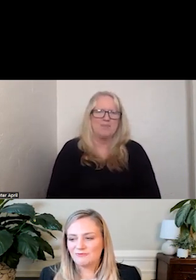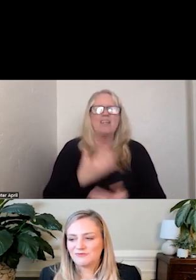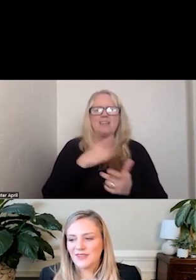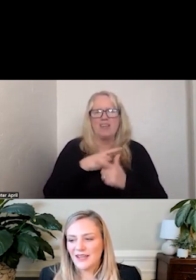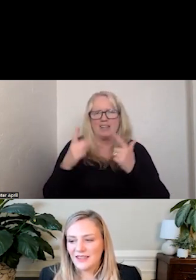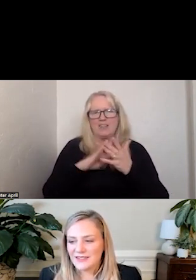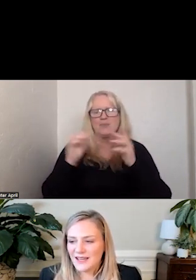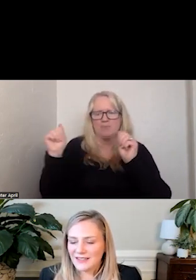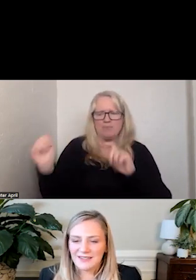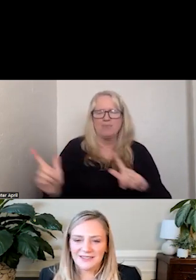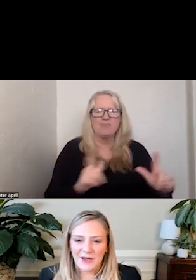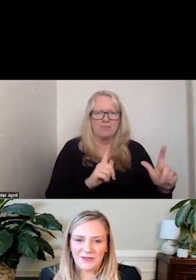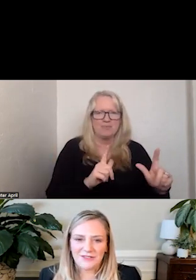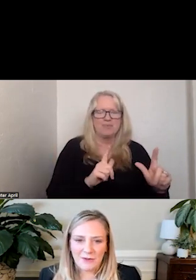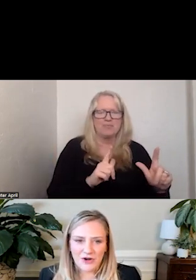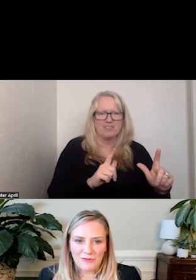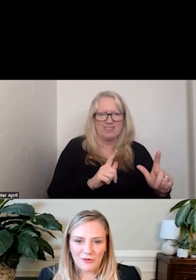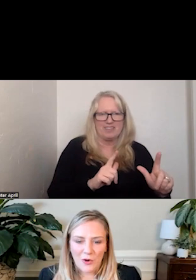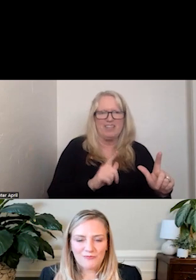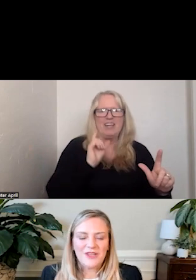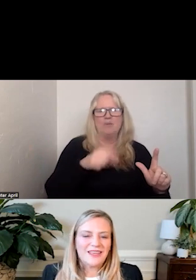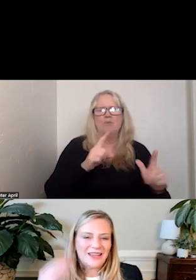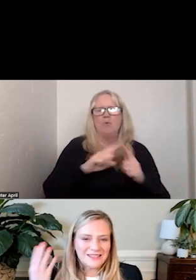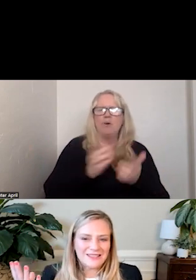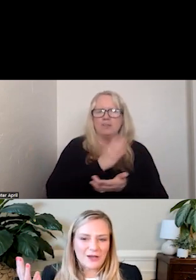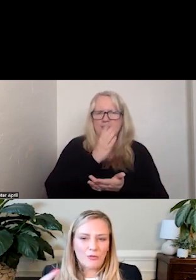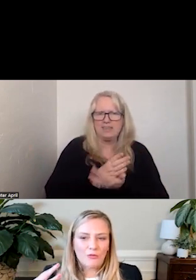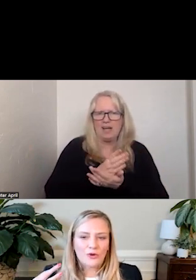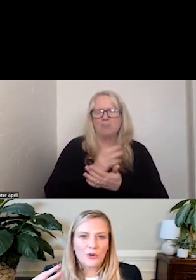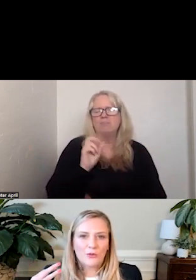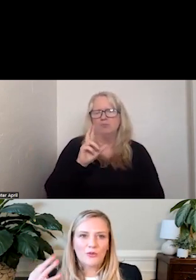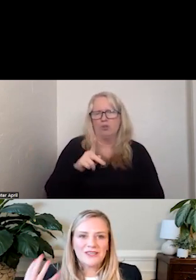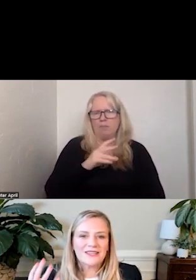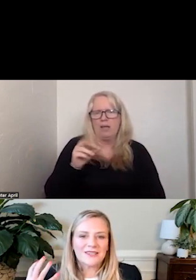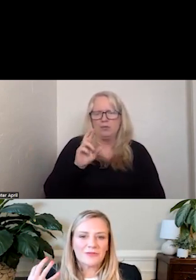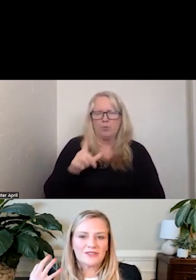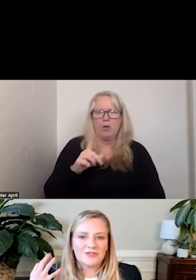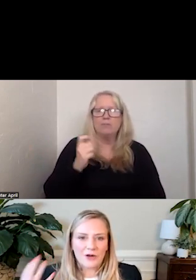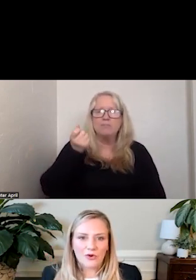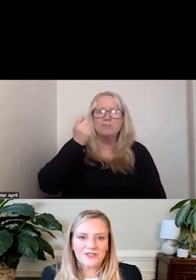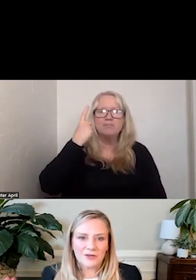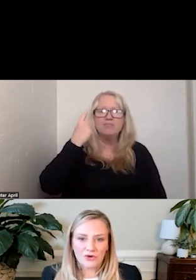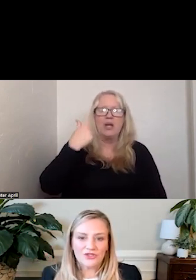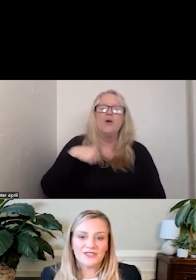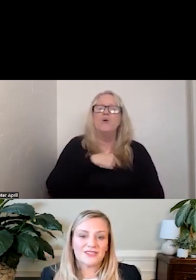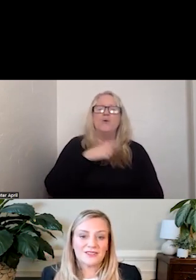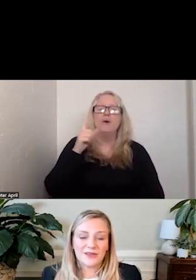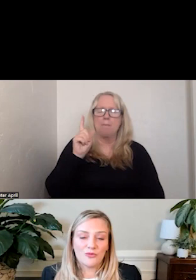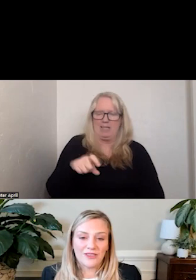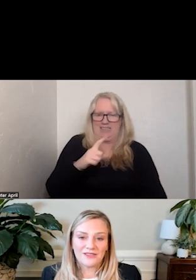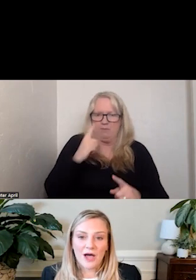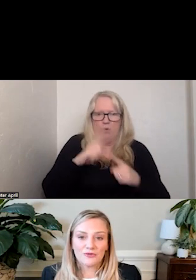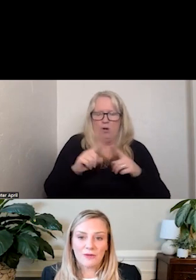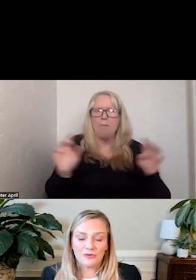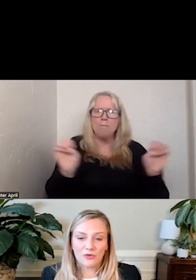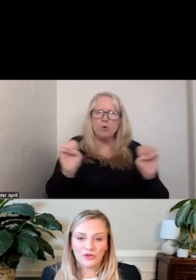to the second step in stop, drop, and roll. The idea is that, we need something that works in emergencies in the same way